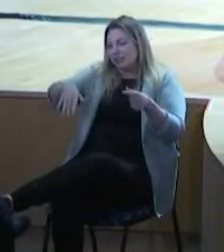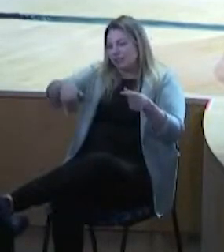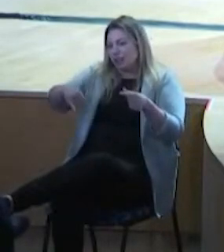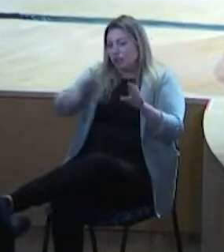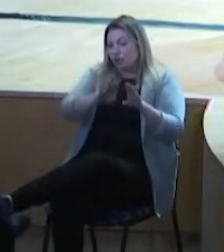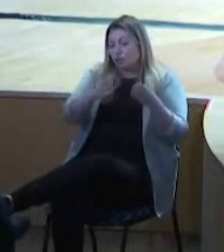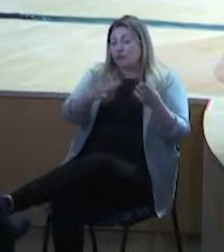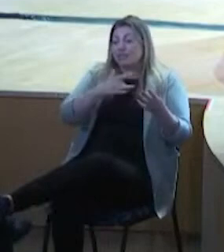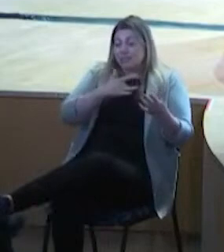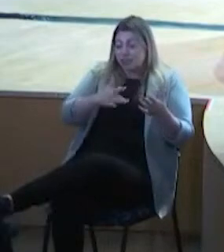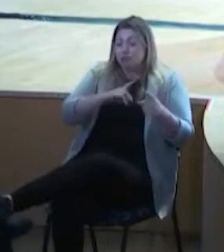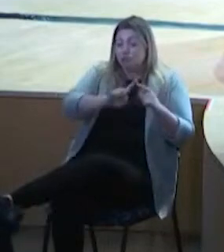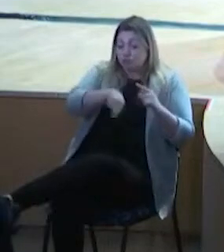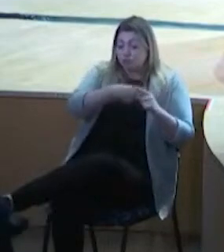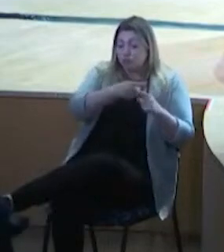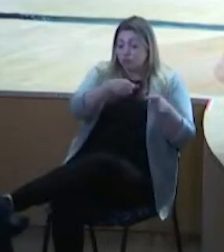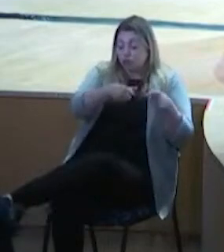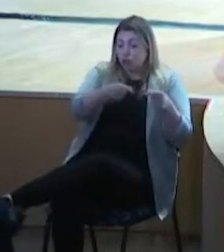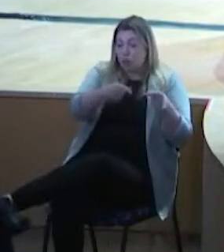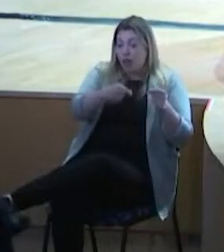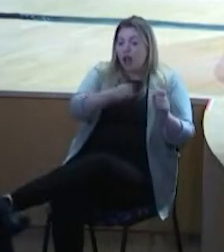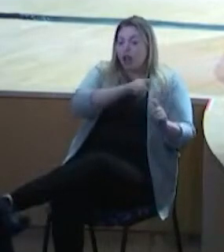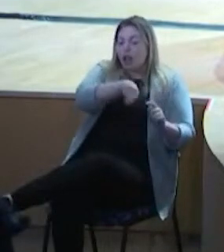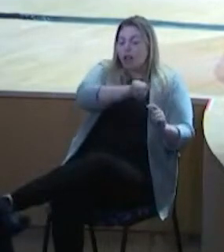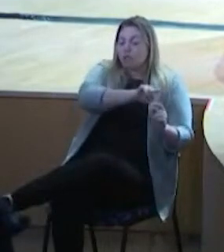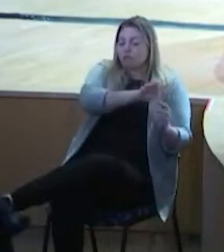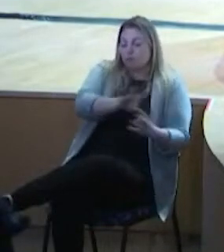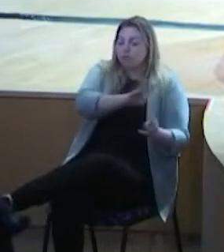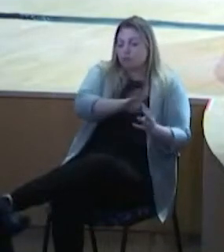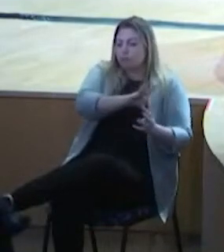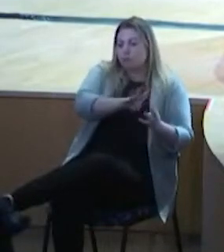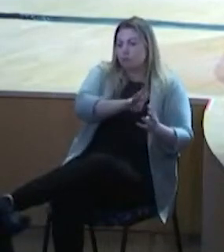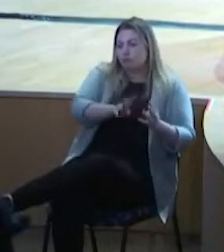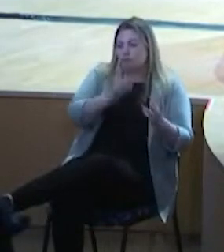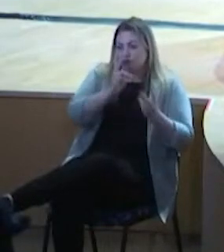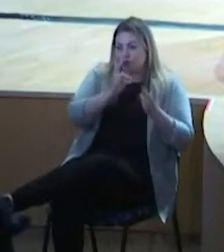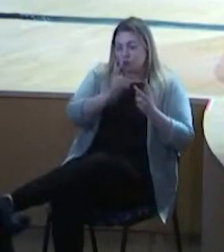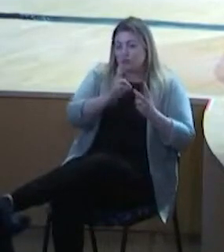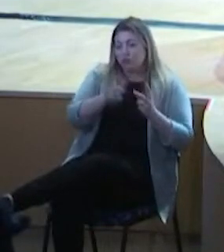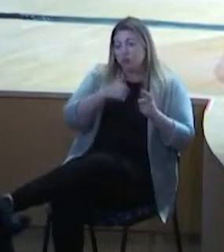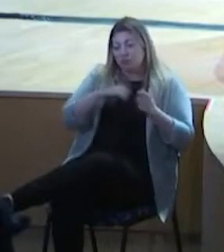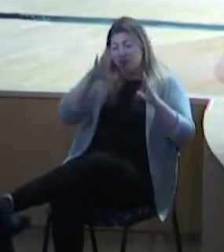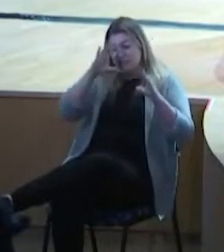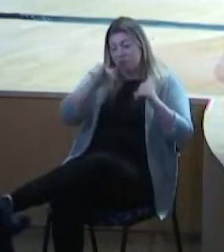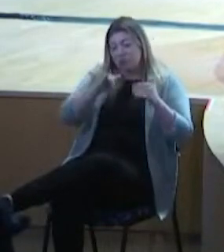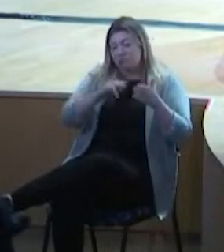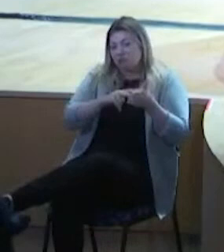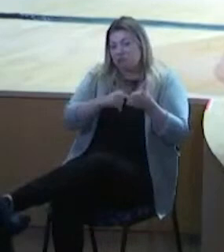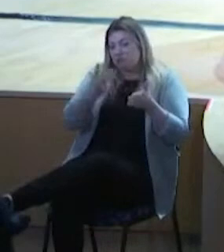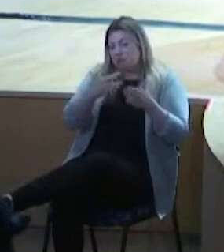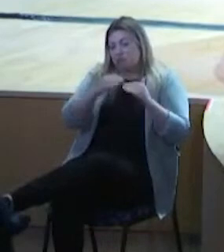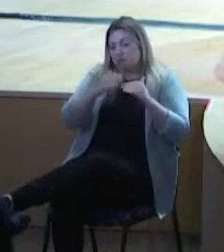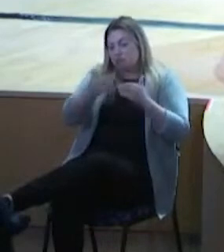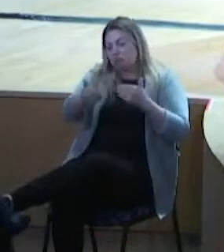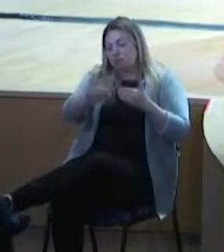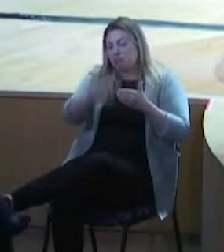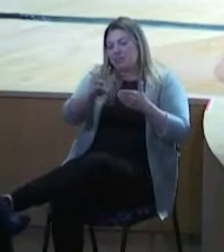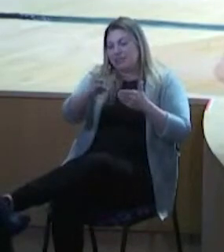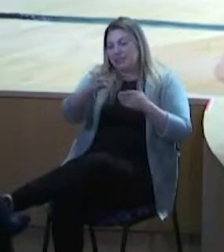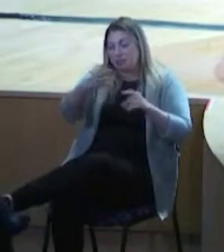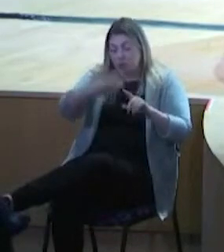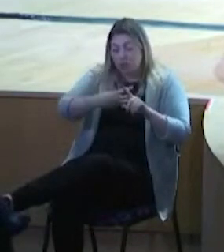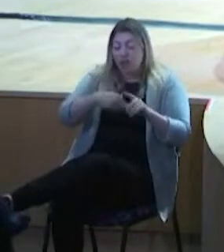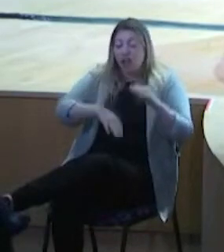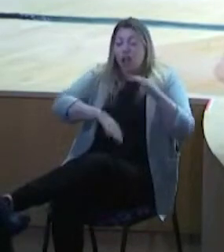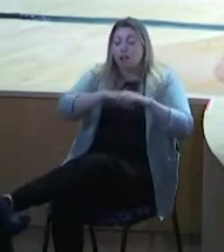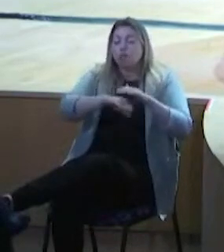our biggest driver in the tourism industry. So we're expecting it to double in the next 6 months, and up to